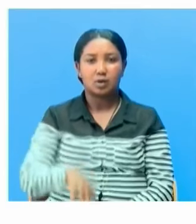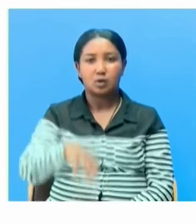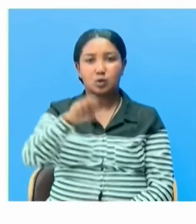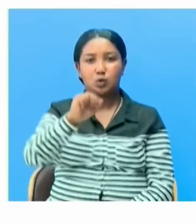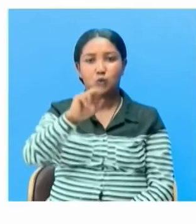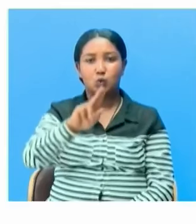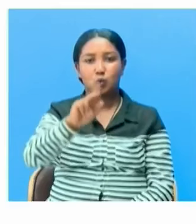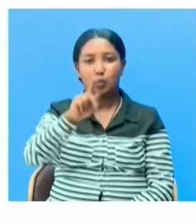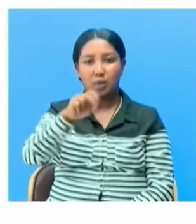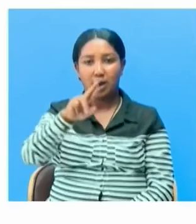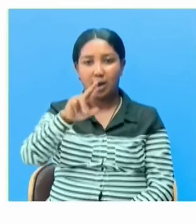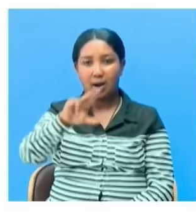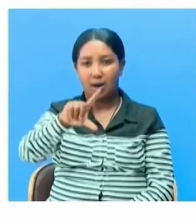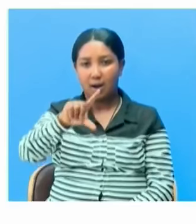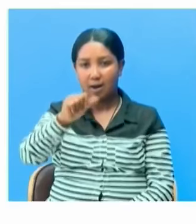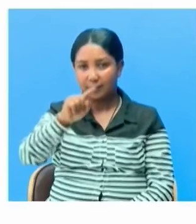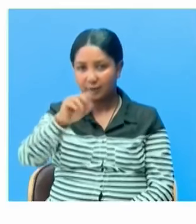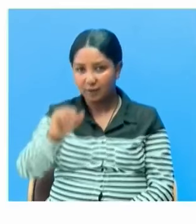Superlative adjective.